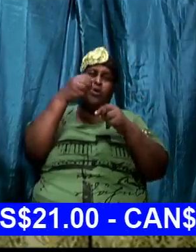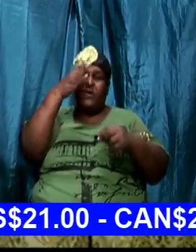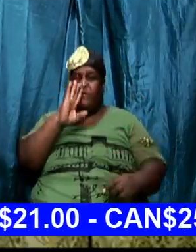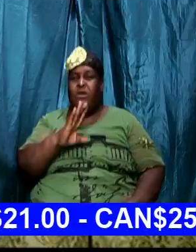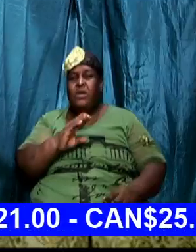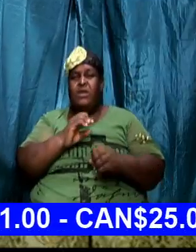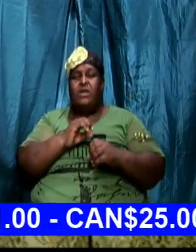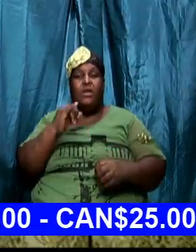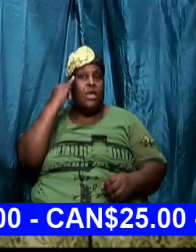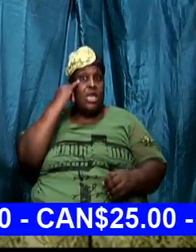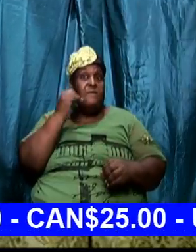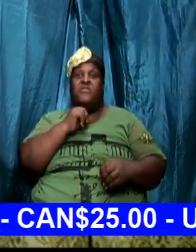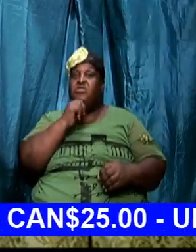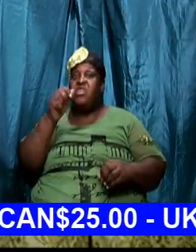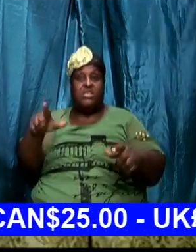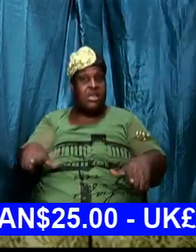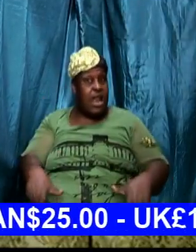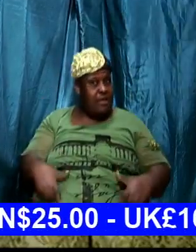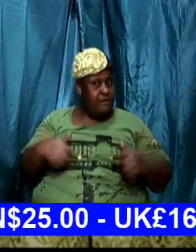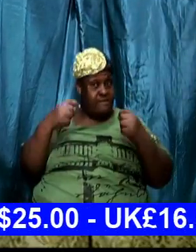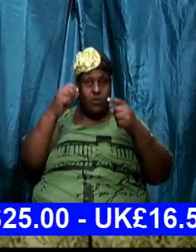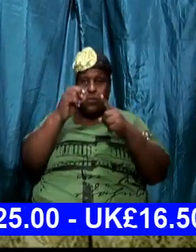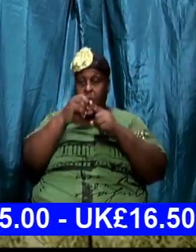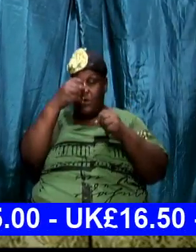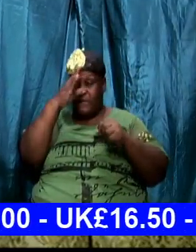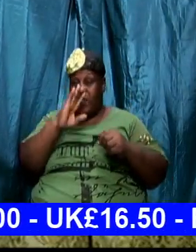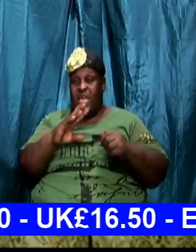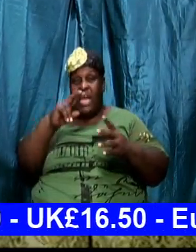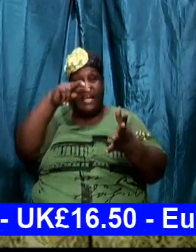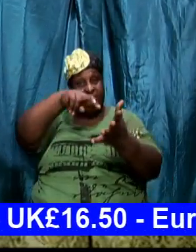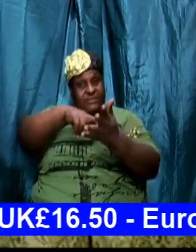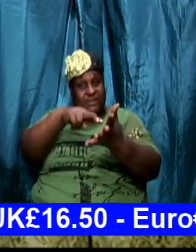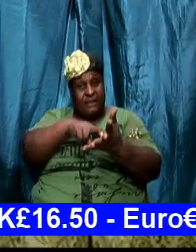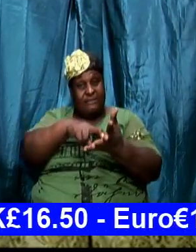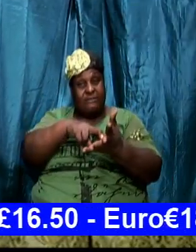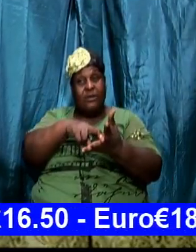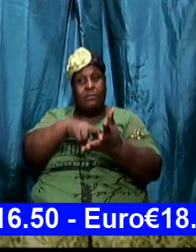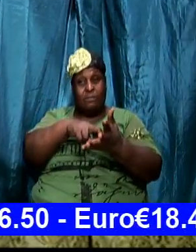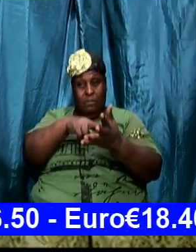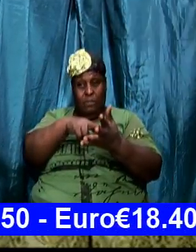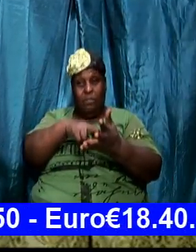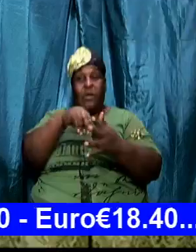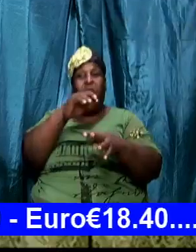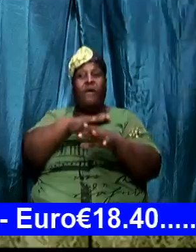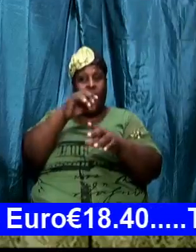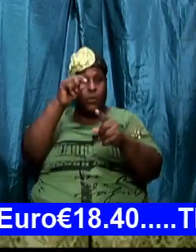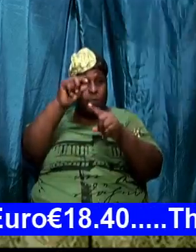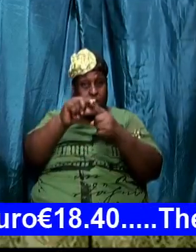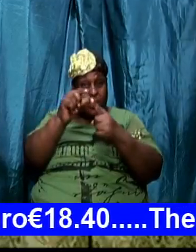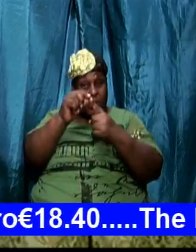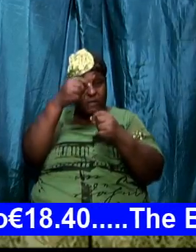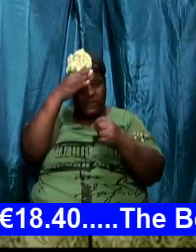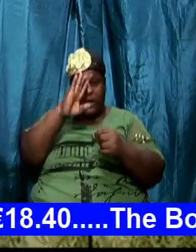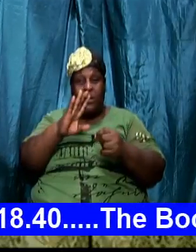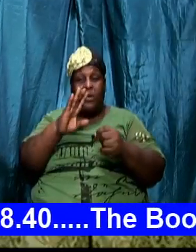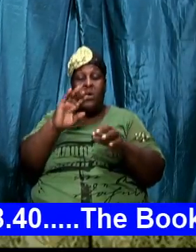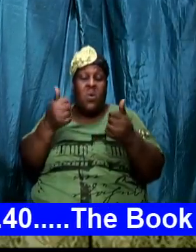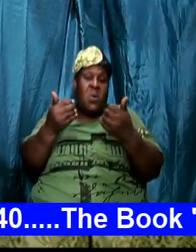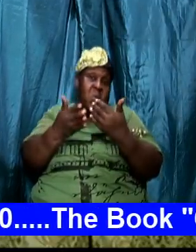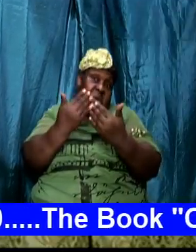don't embrace it, and if we don't stand solidly and firmly on the word, how easy it